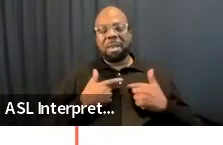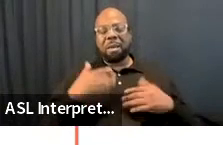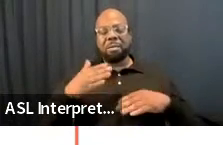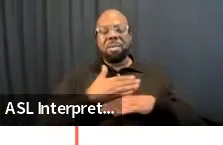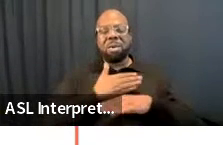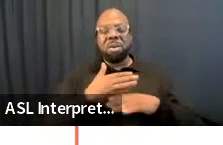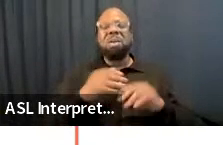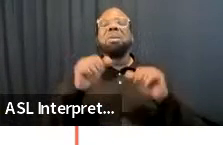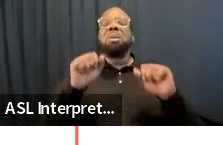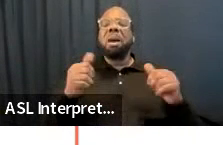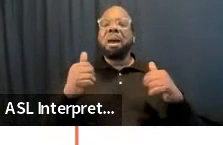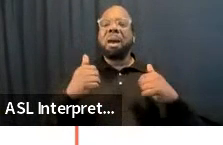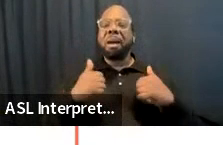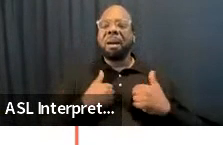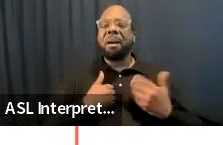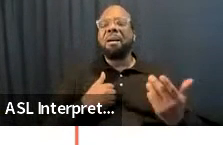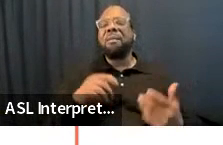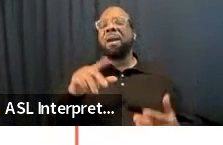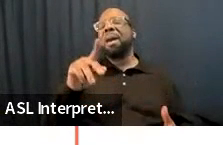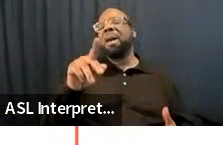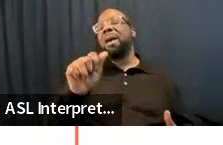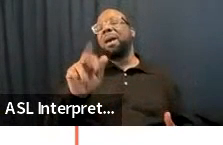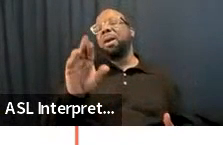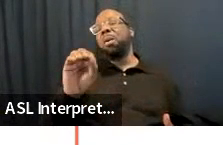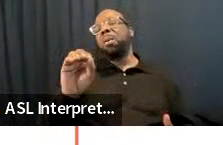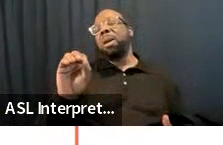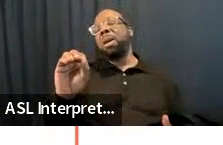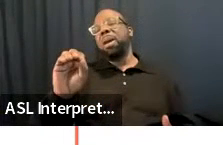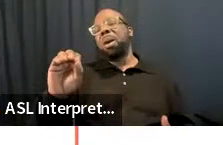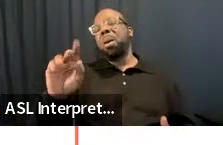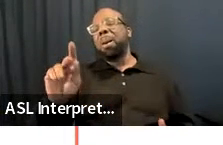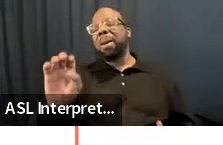would be able to have karaoke